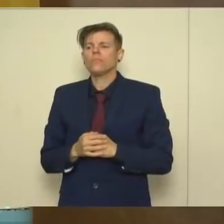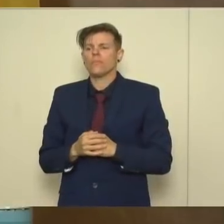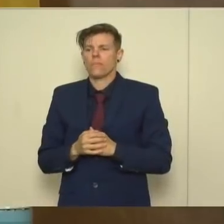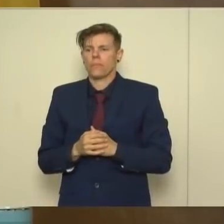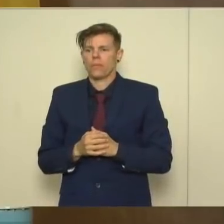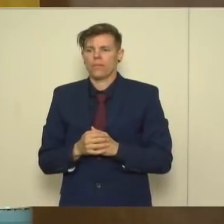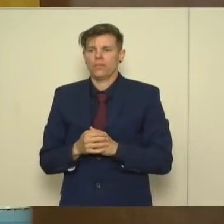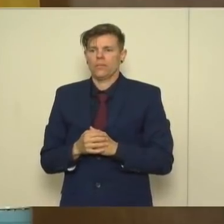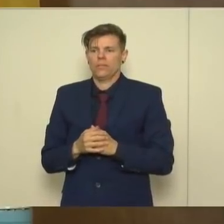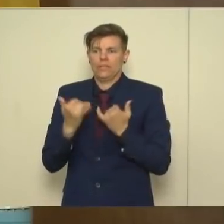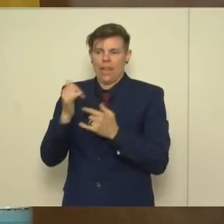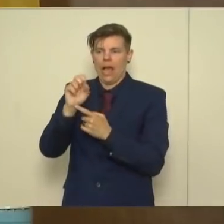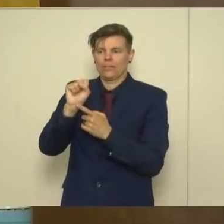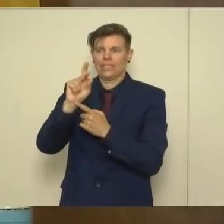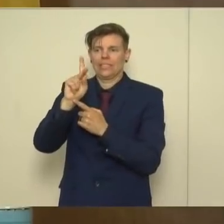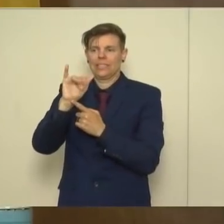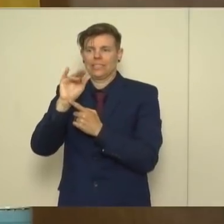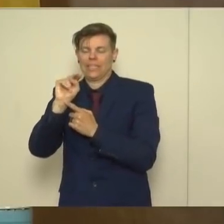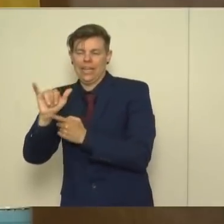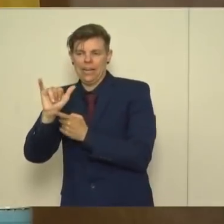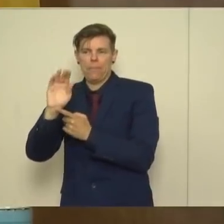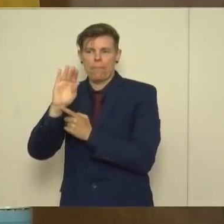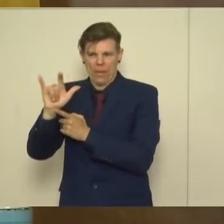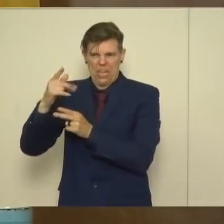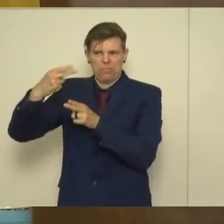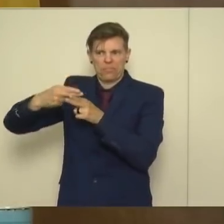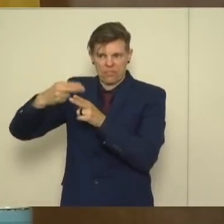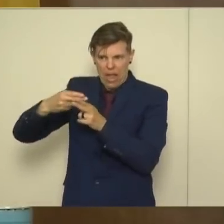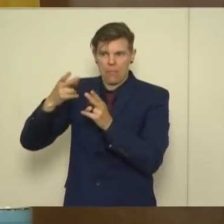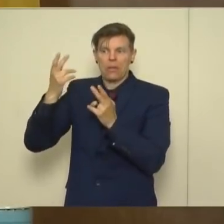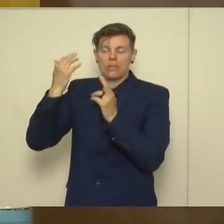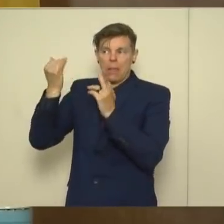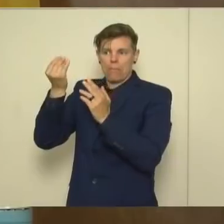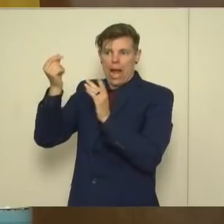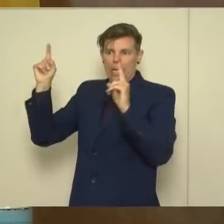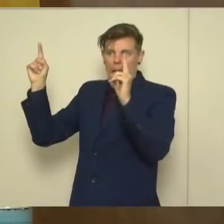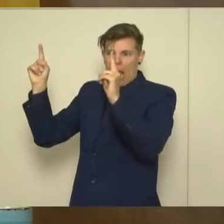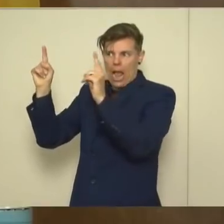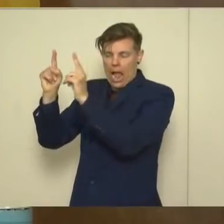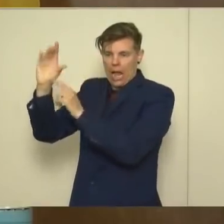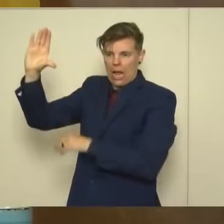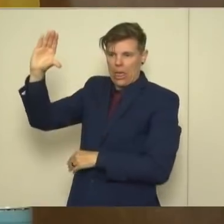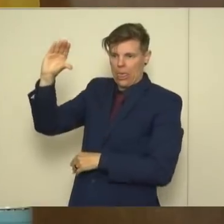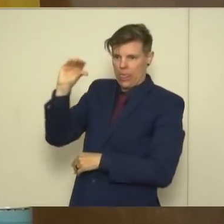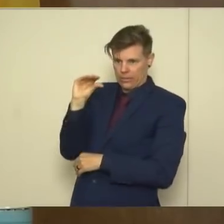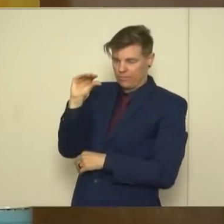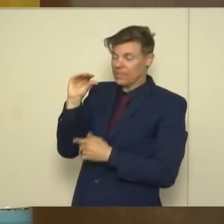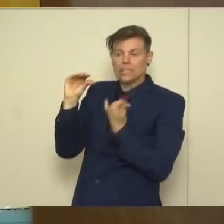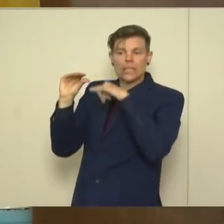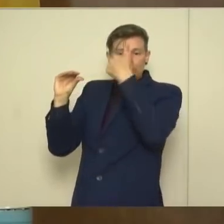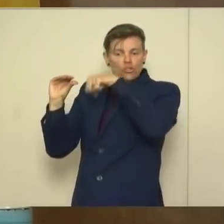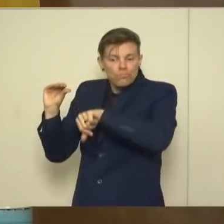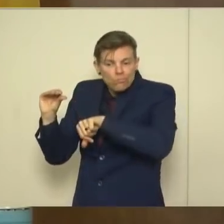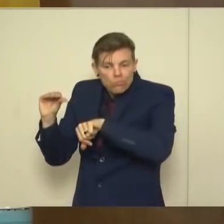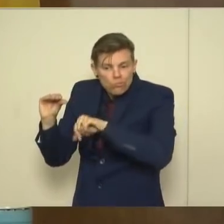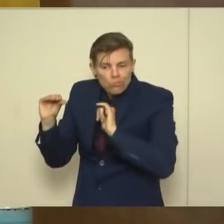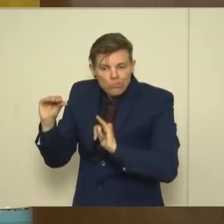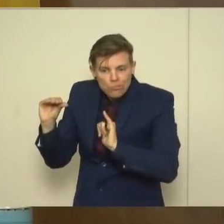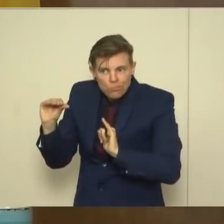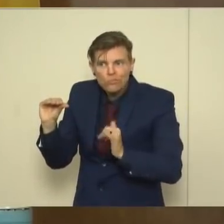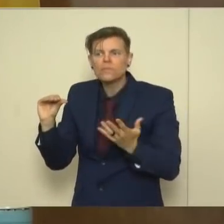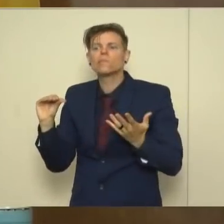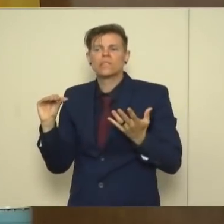today because it didn't really create any relief for the states. I think somewhere is going to be a sweet spot,